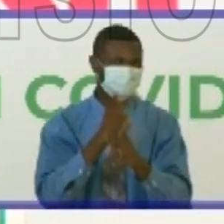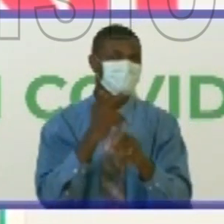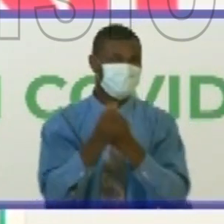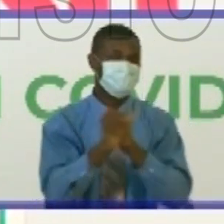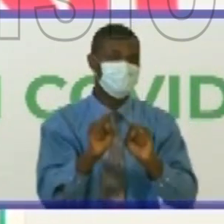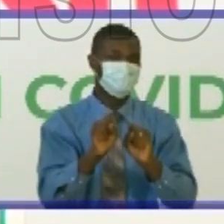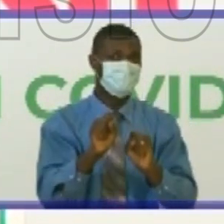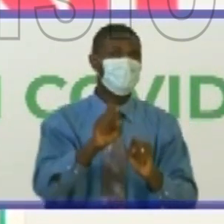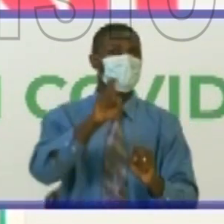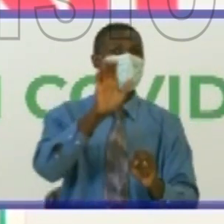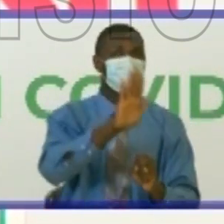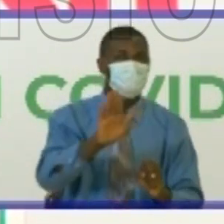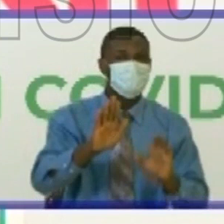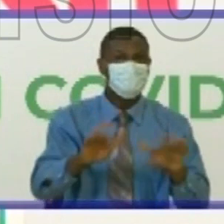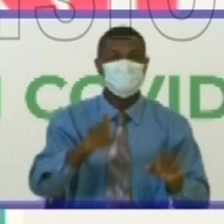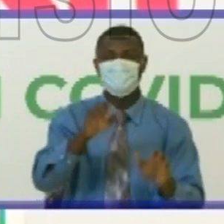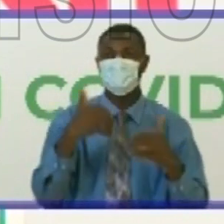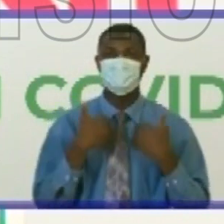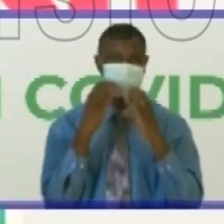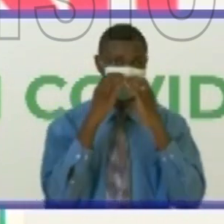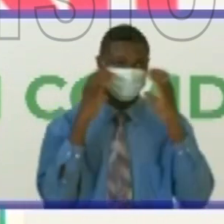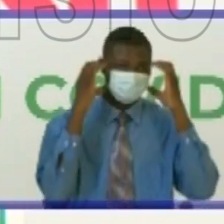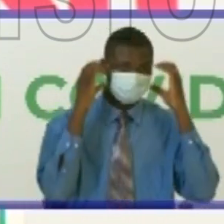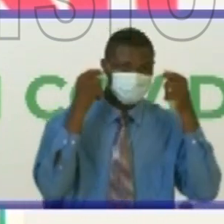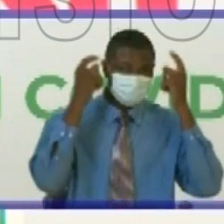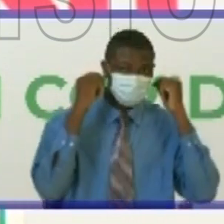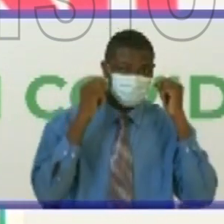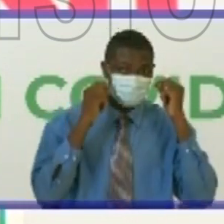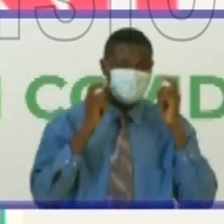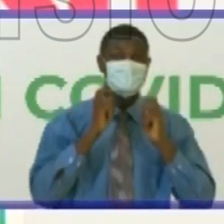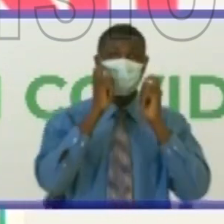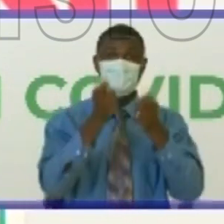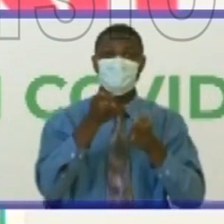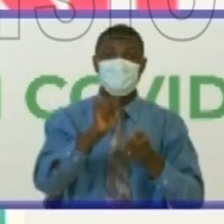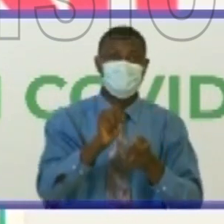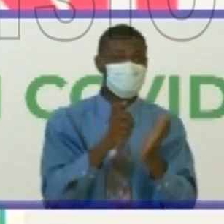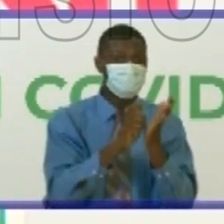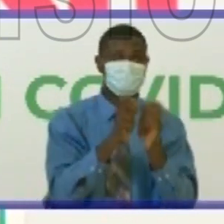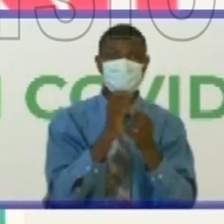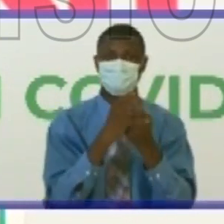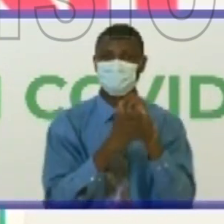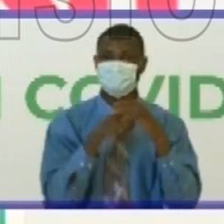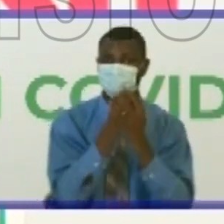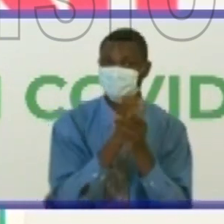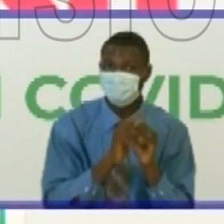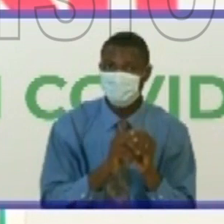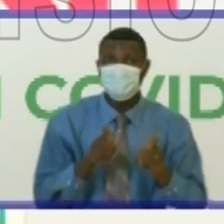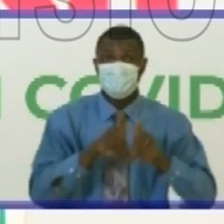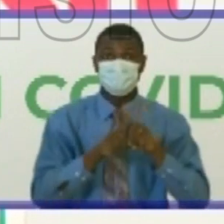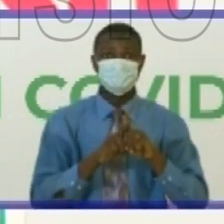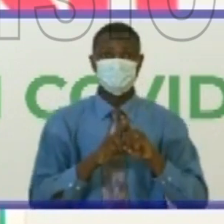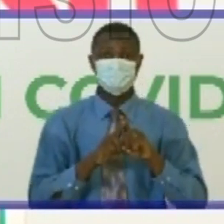children have masks. Ensure they have access to hand sanitizers. Ensure that they maintain physical distances